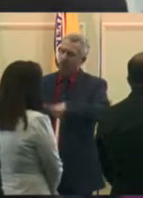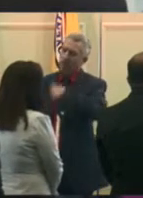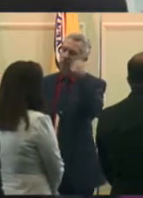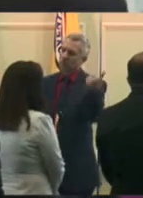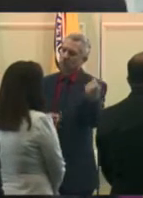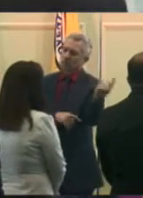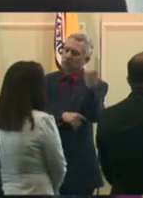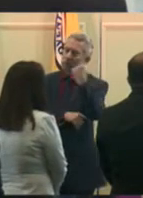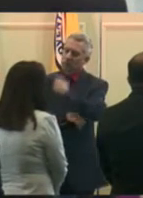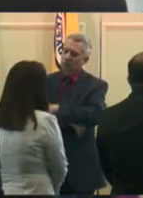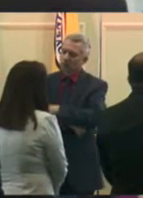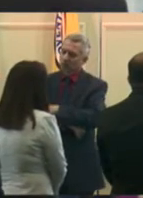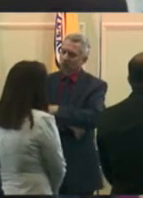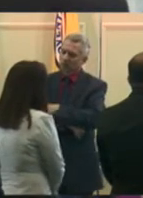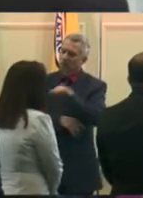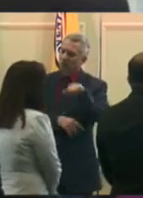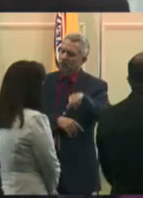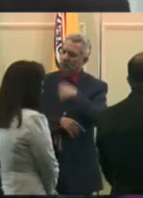and another opportunity